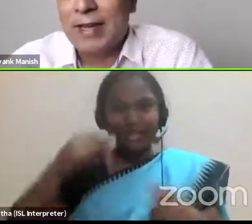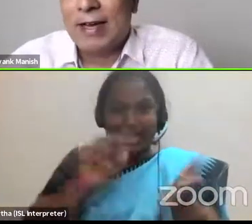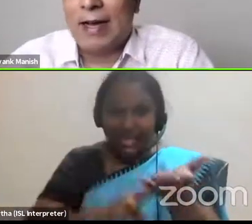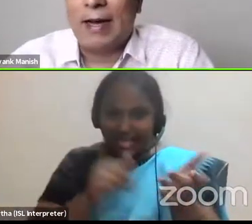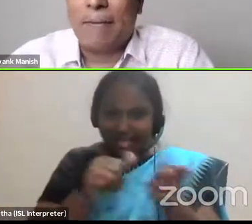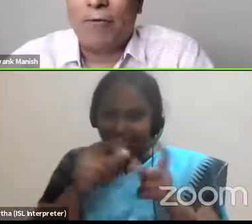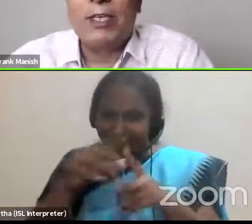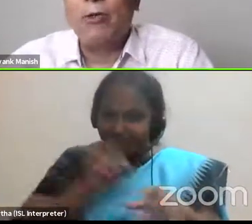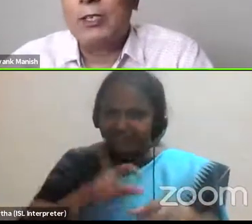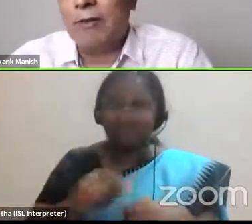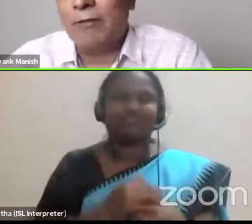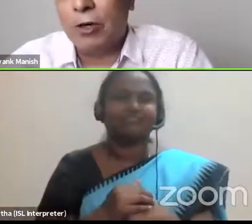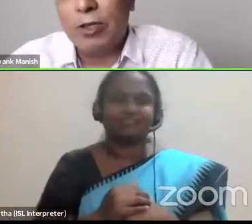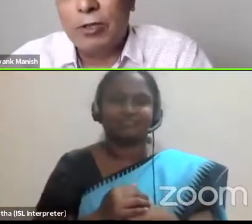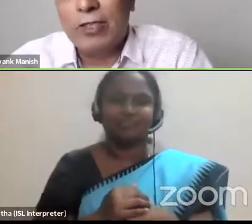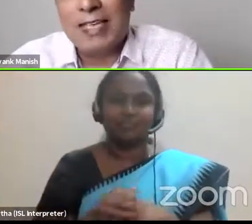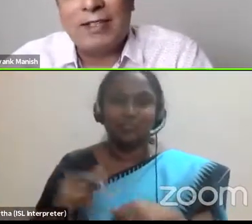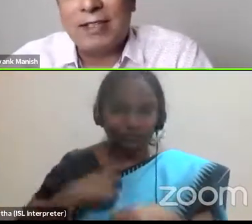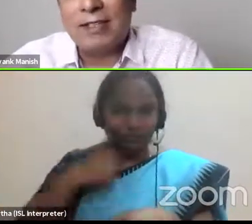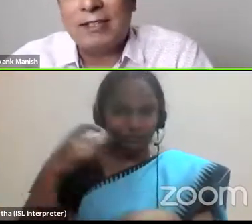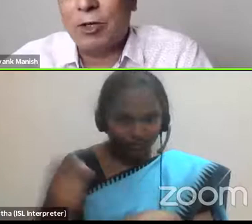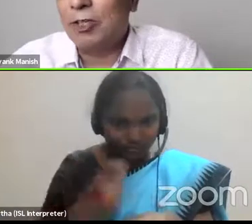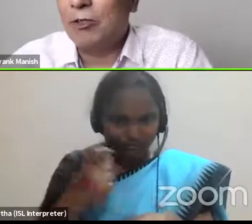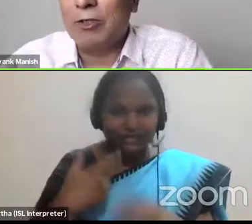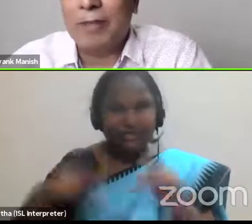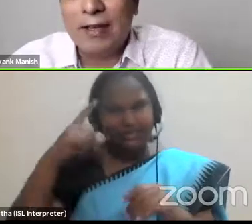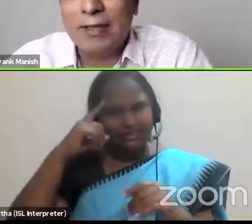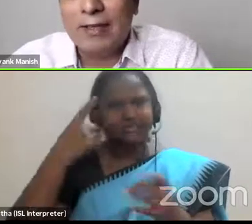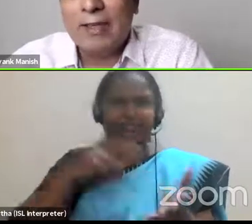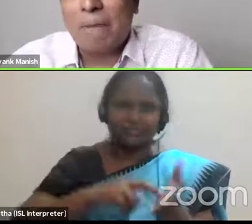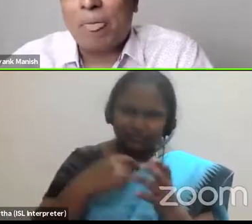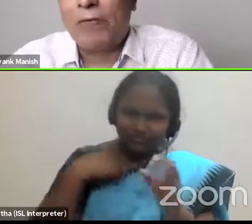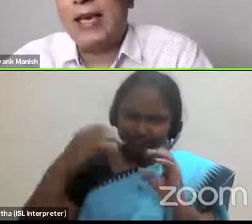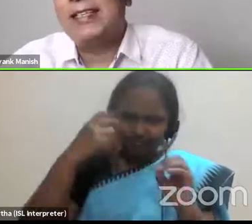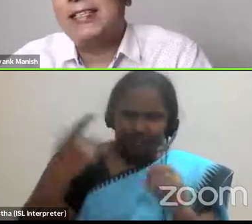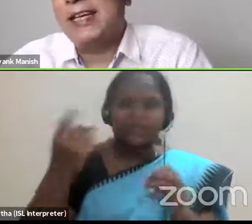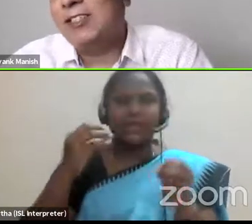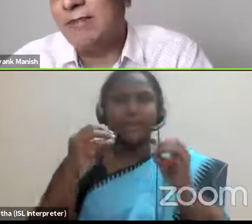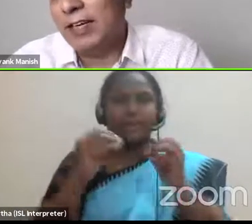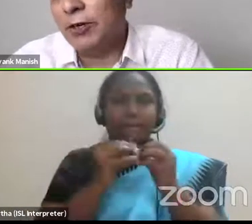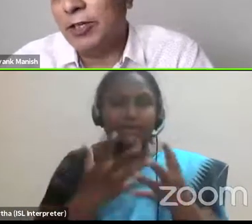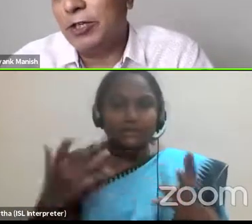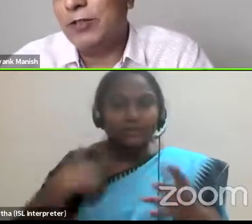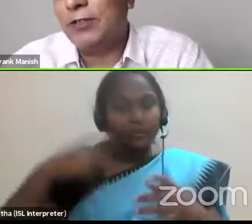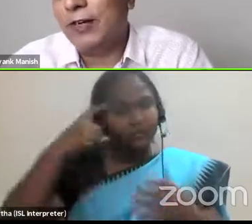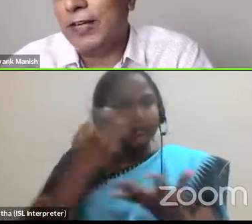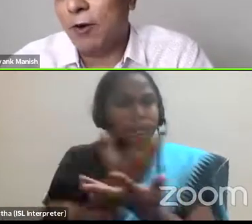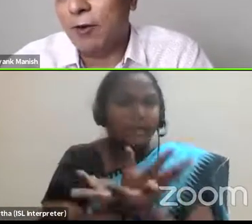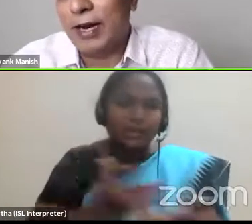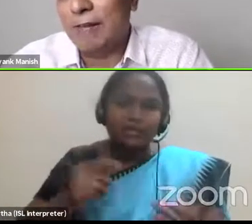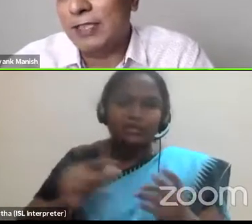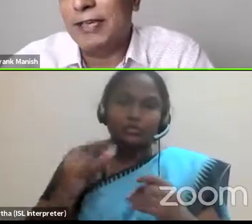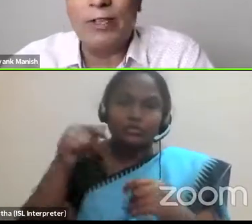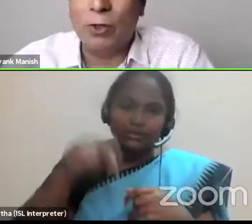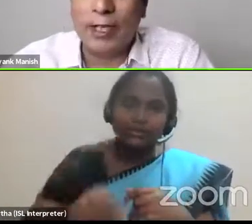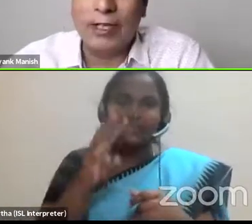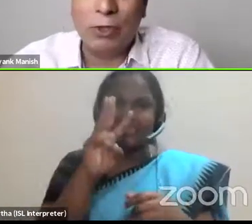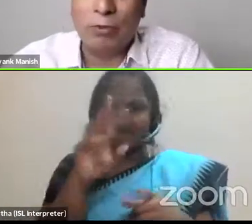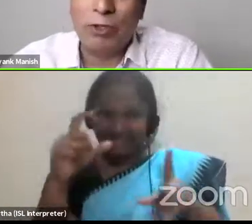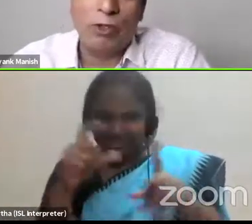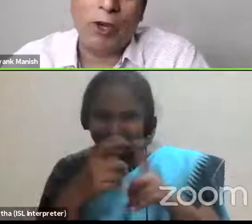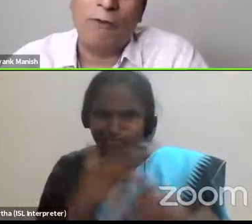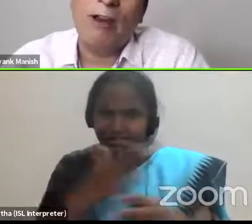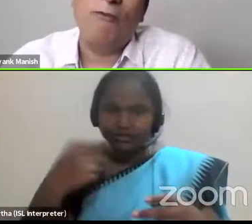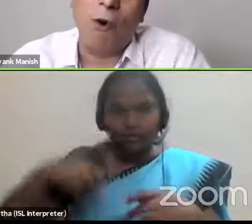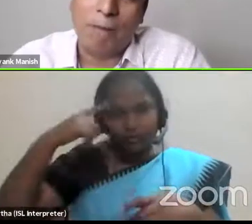perspective. We're going to use sensors, we're going to use beacons. We're extensively going to use 3D holograms, even though they're